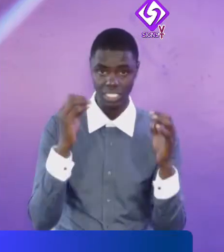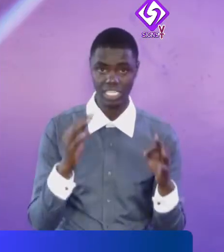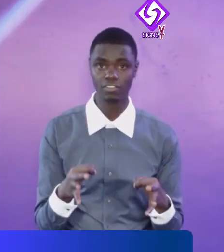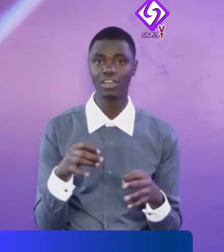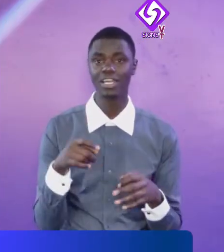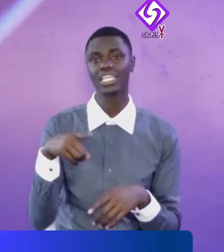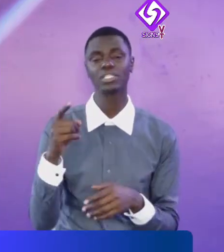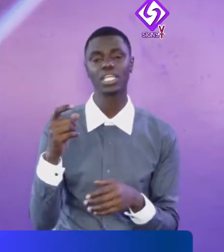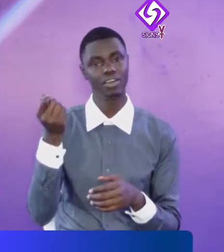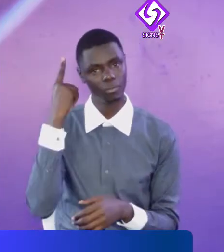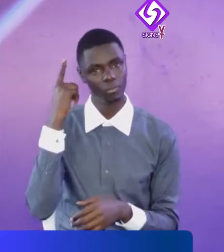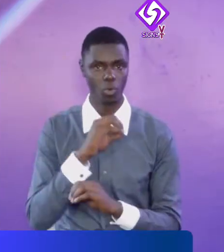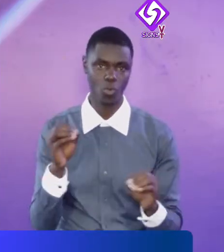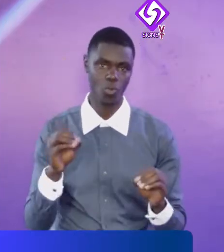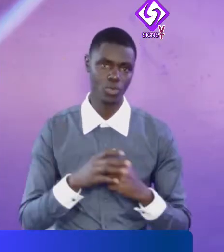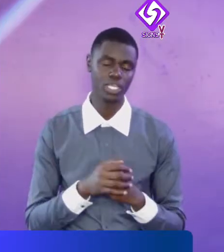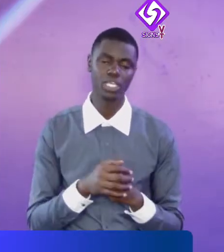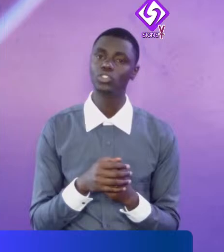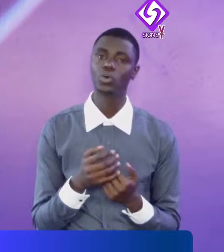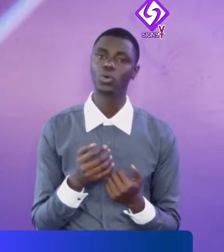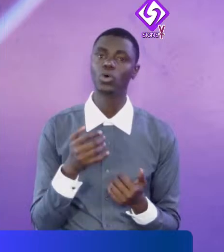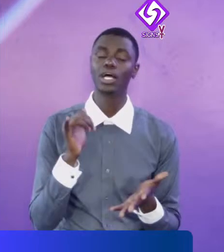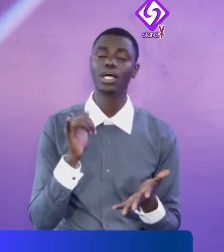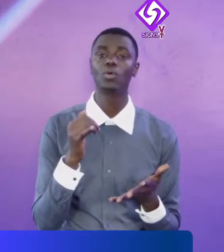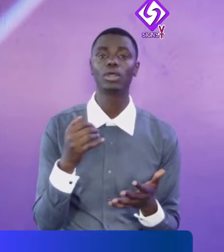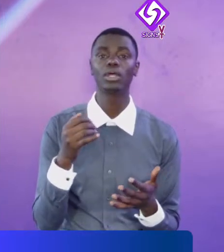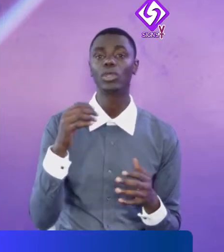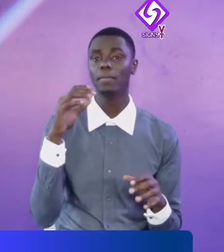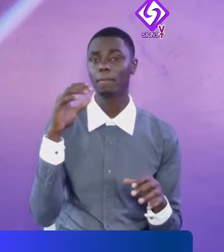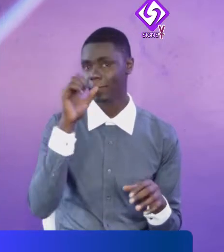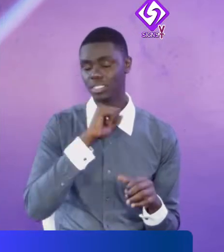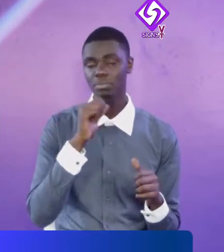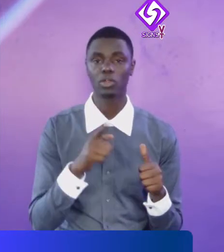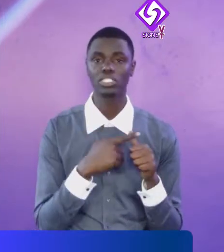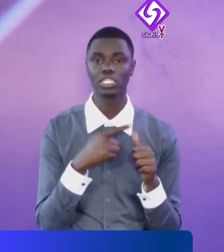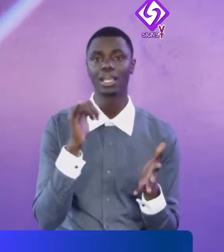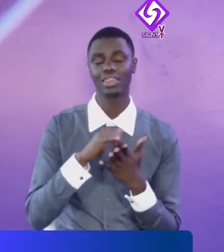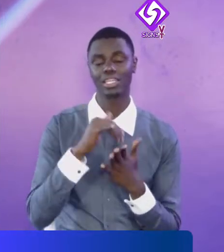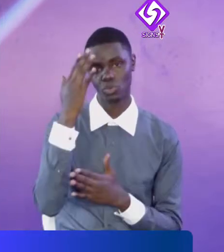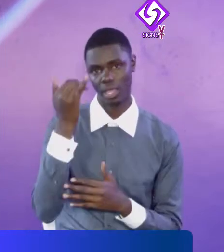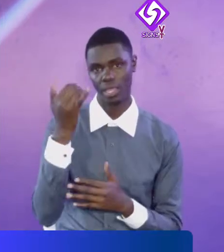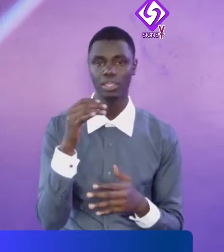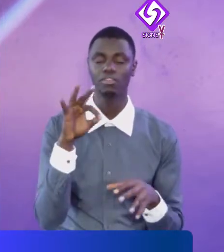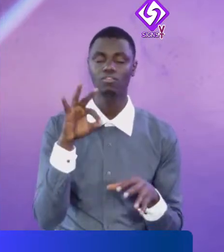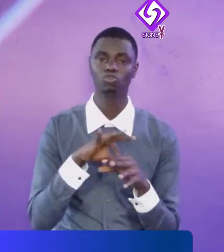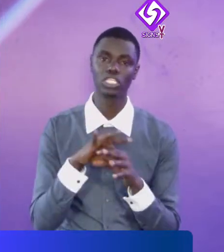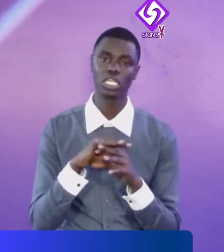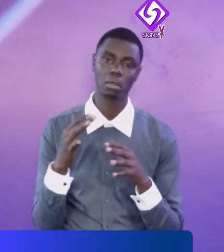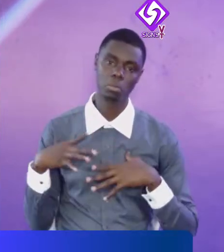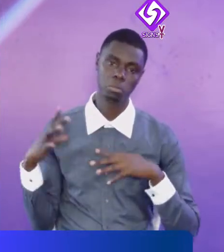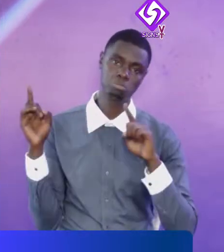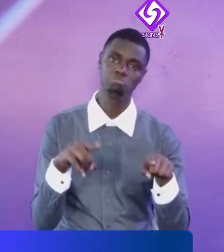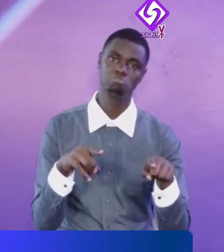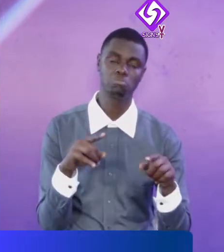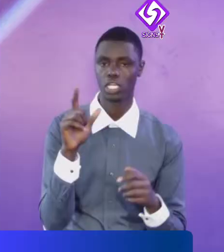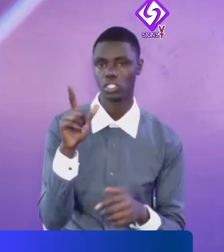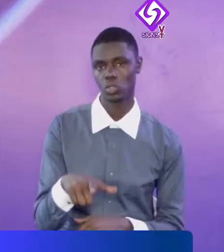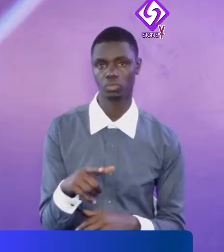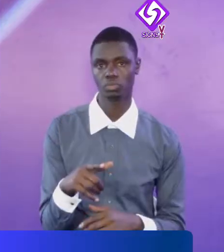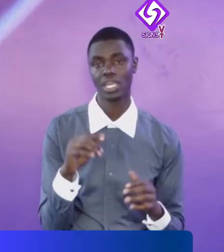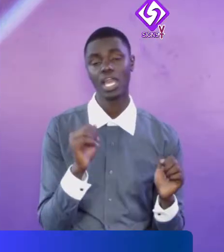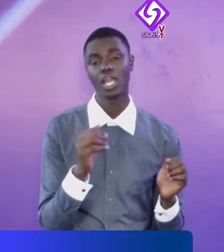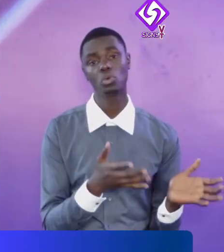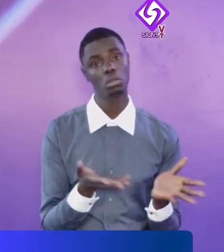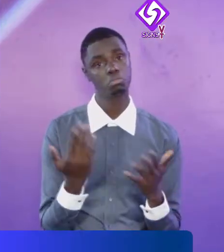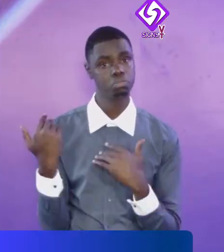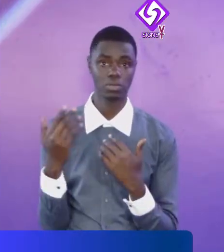are having mispriorities. In fact, that's why the voter turnout is low. Prof, I want to release you so that you can go on to the other